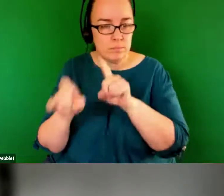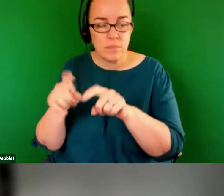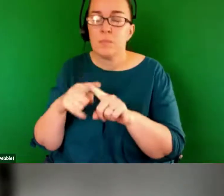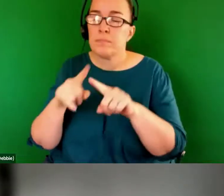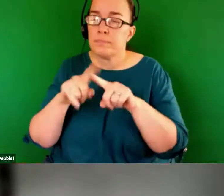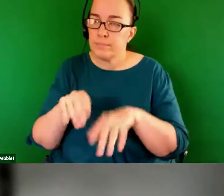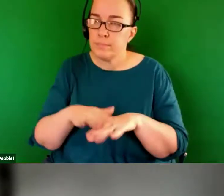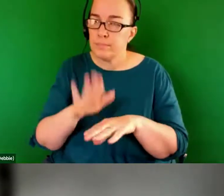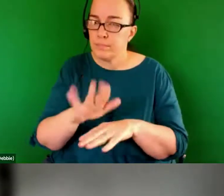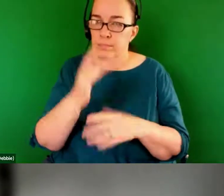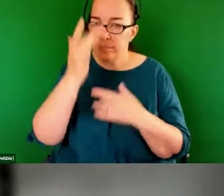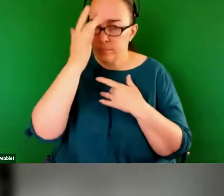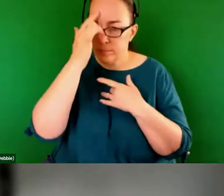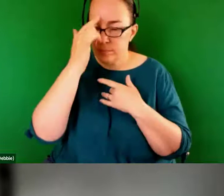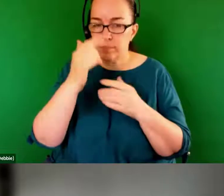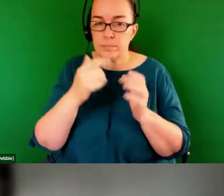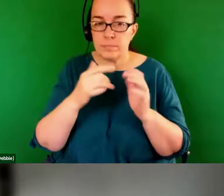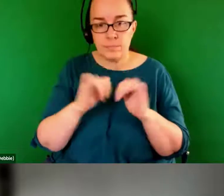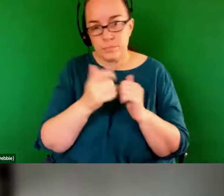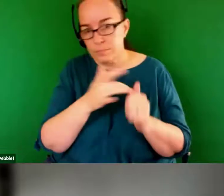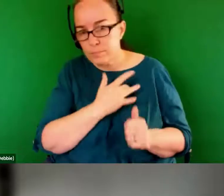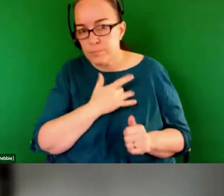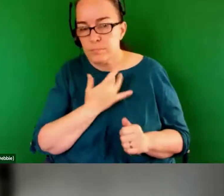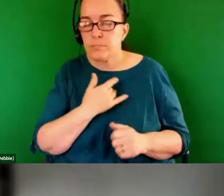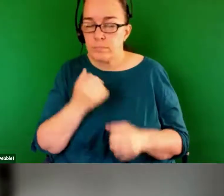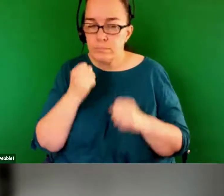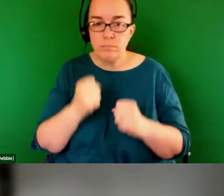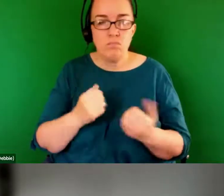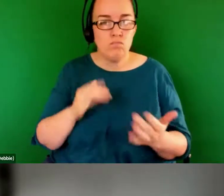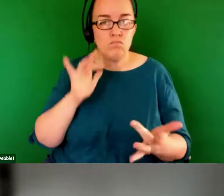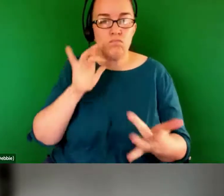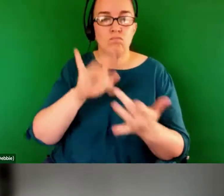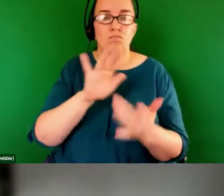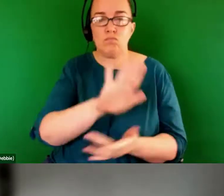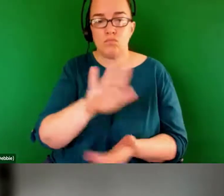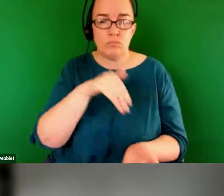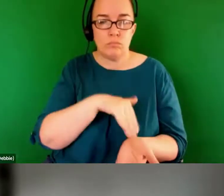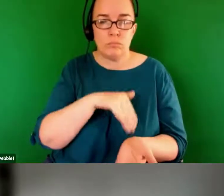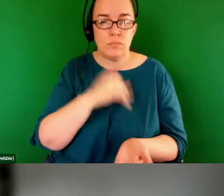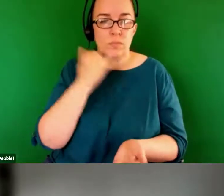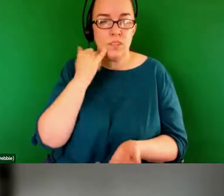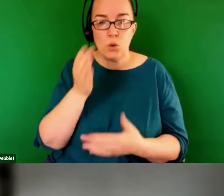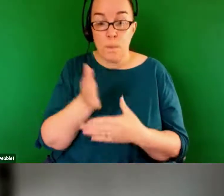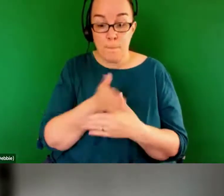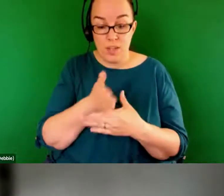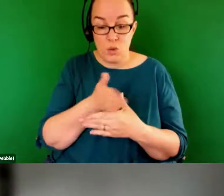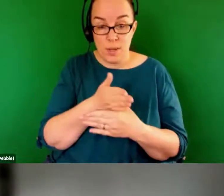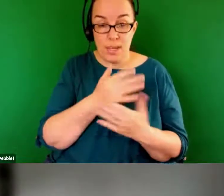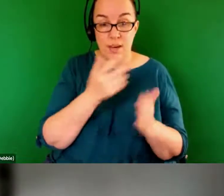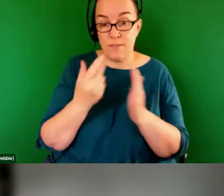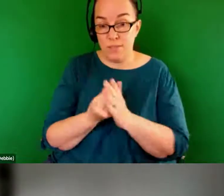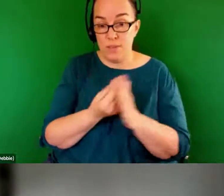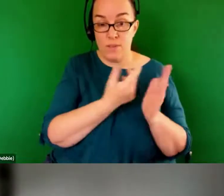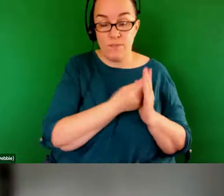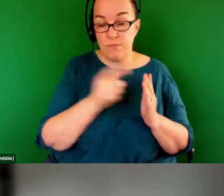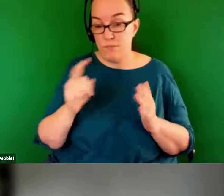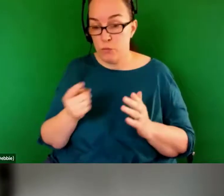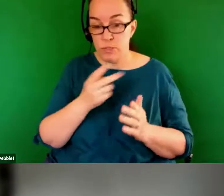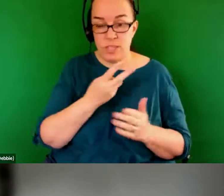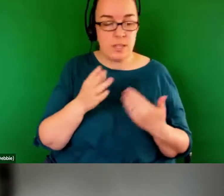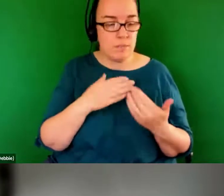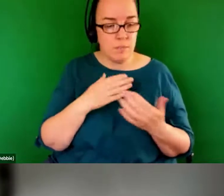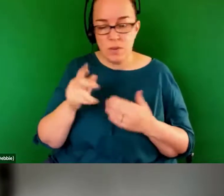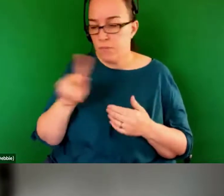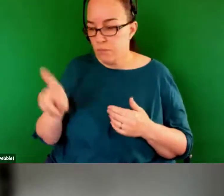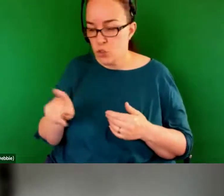depending on how you're feeling. I would highly recommend reach out to a physician if you are between those vaccinations. If you're a Pfizer, if you're Moderna,